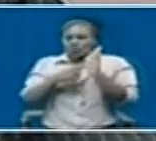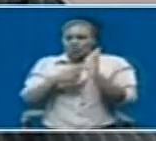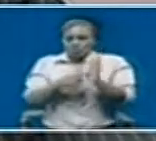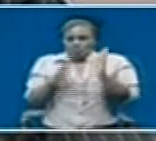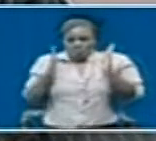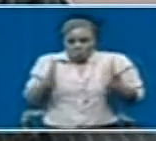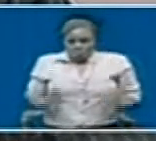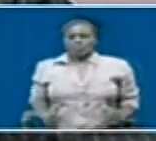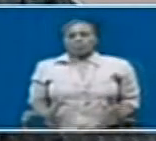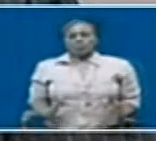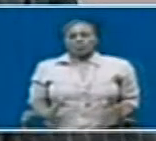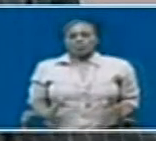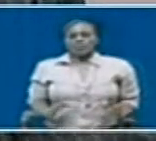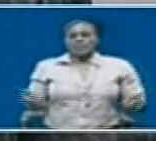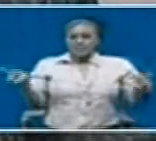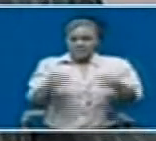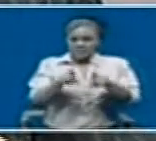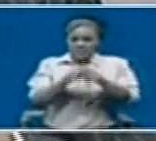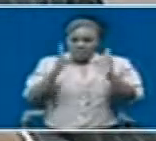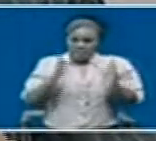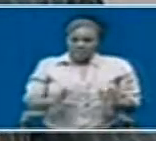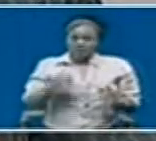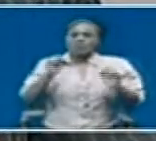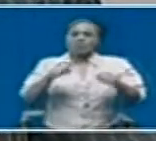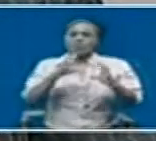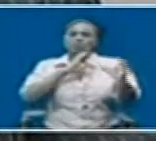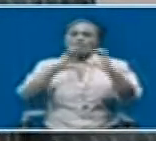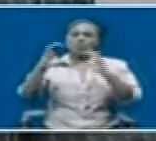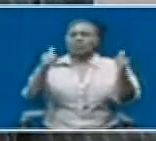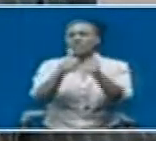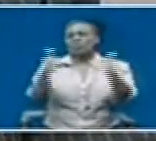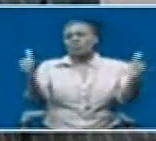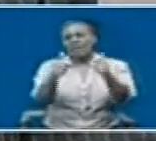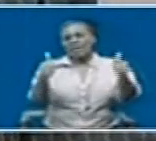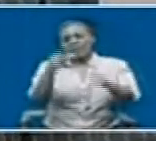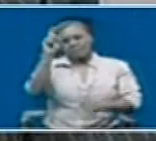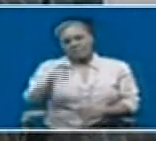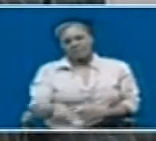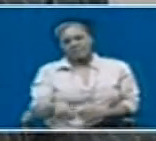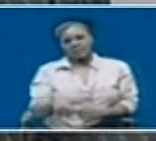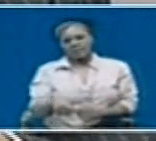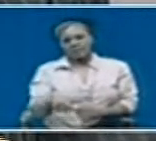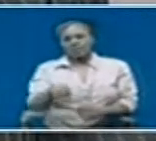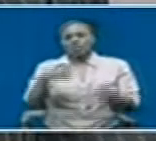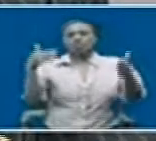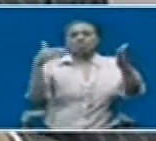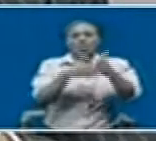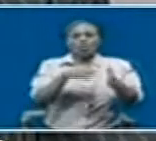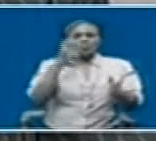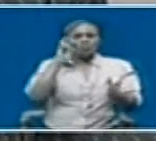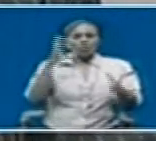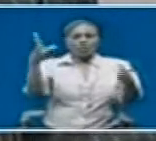integrity, ethical. You have to be a person who can communicate very well. And stop looking at a company from